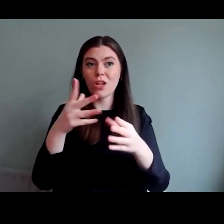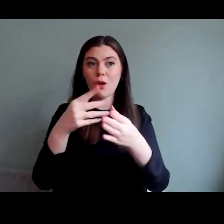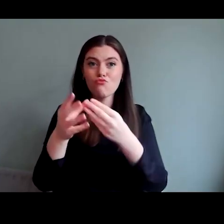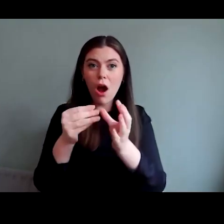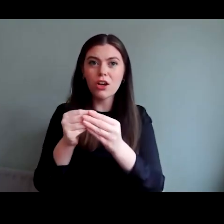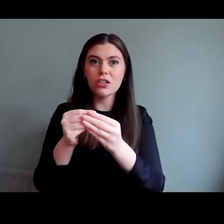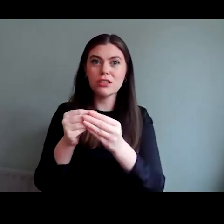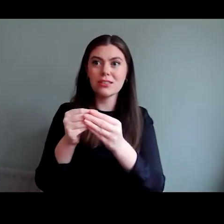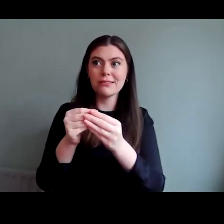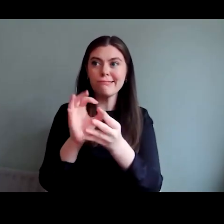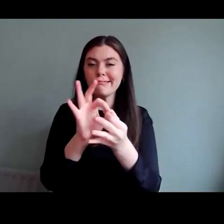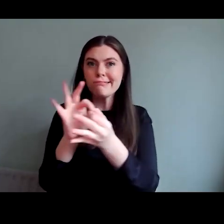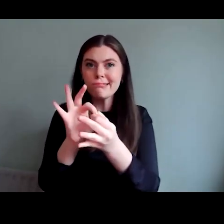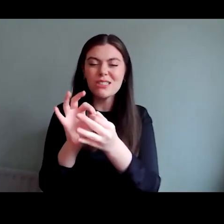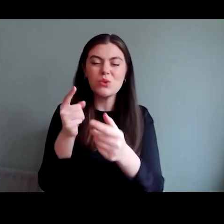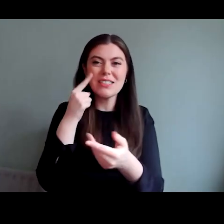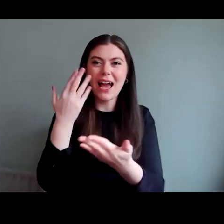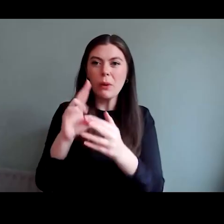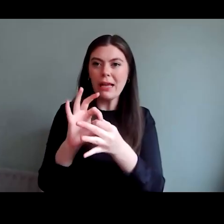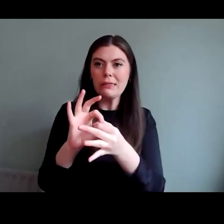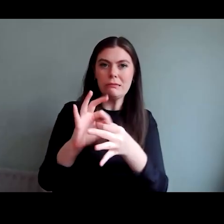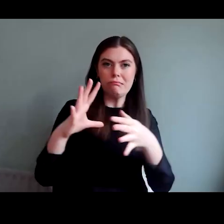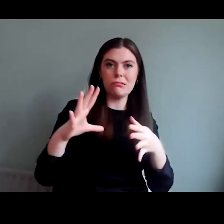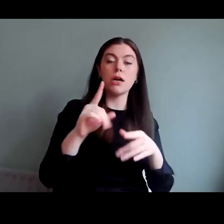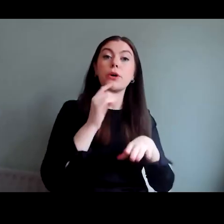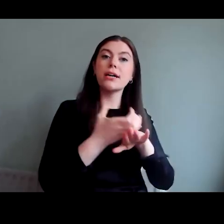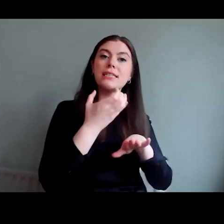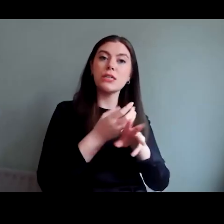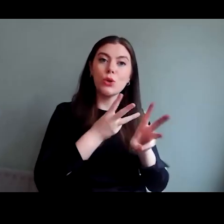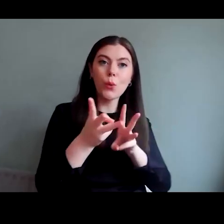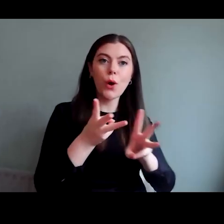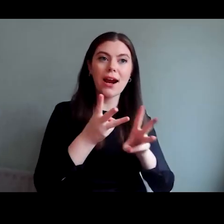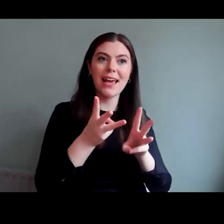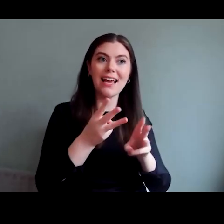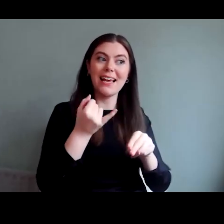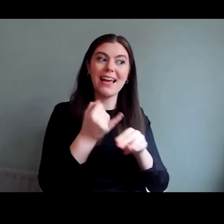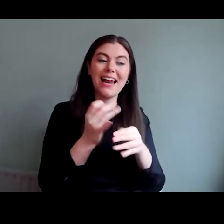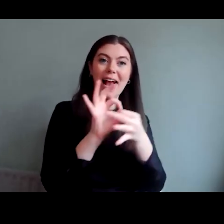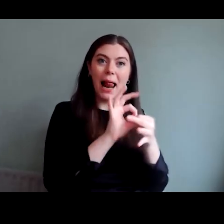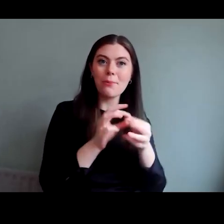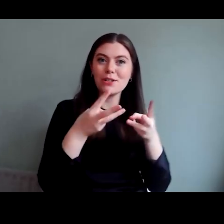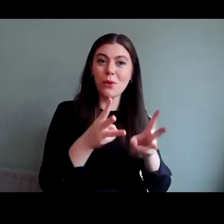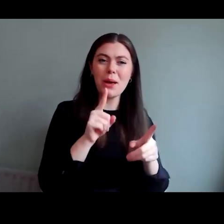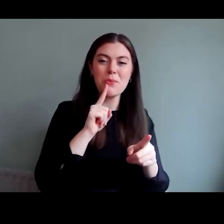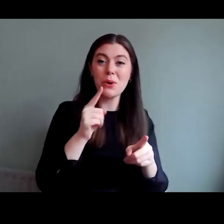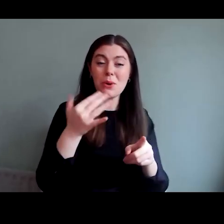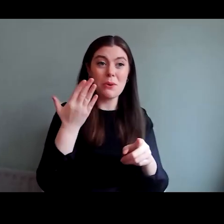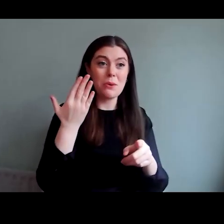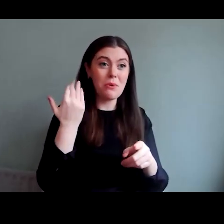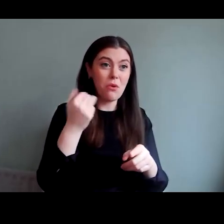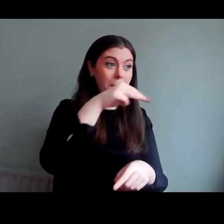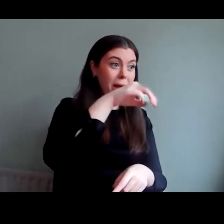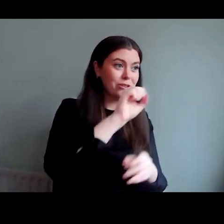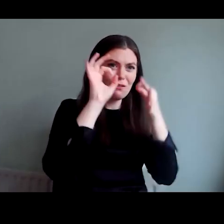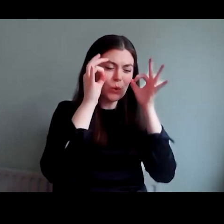working and learning and things like that, to enable us to continue working collaboratively, but moving away from these big